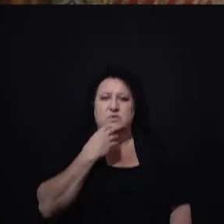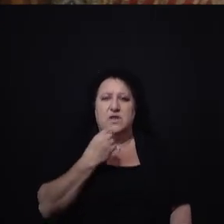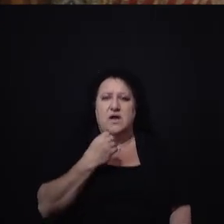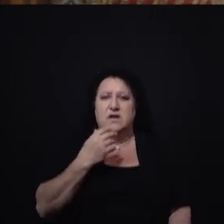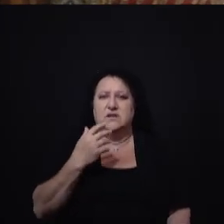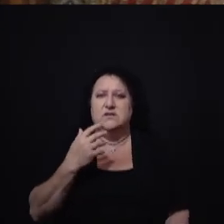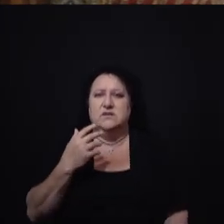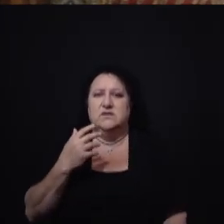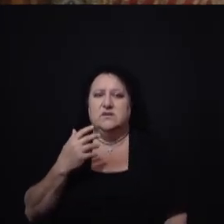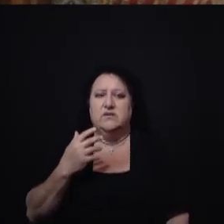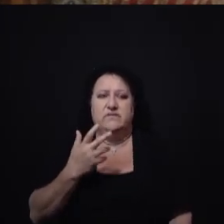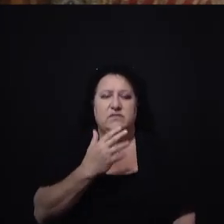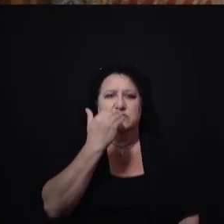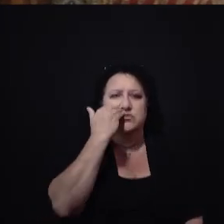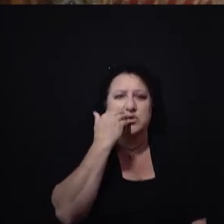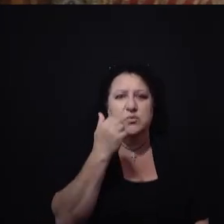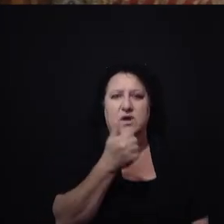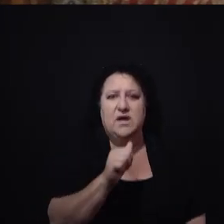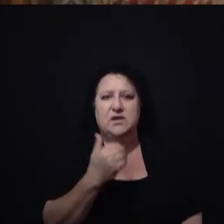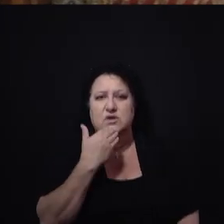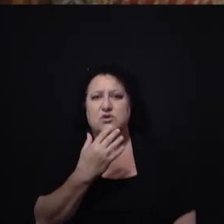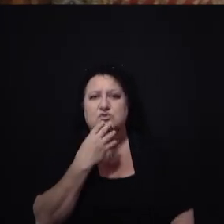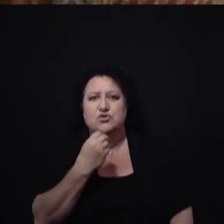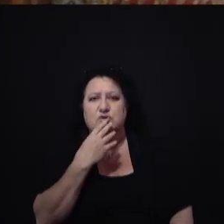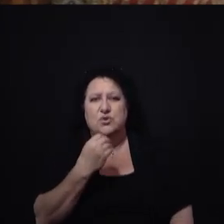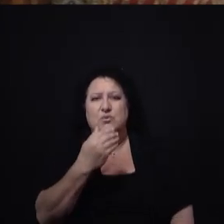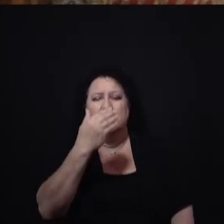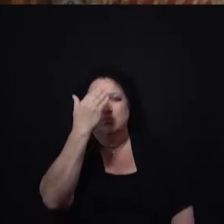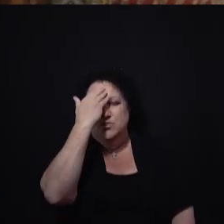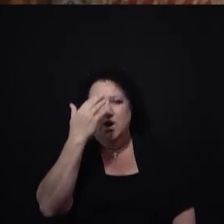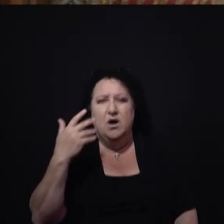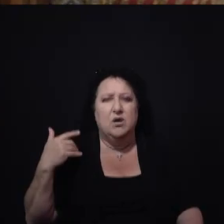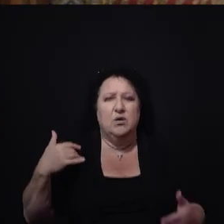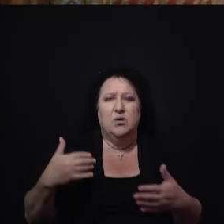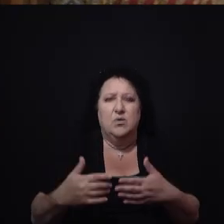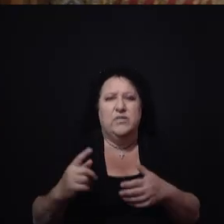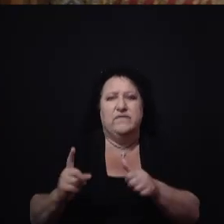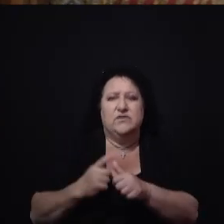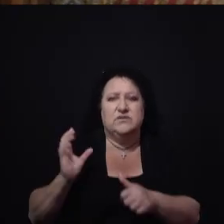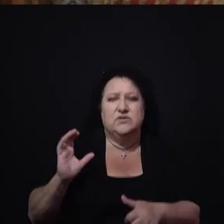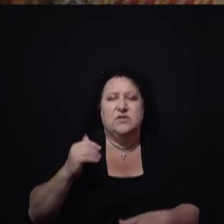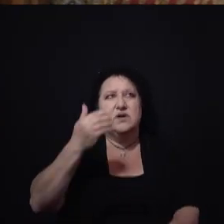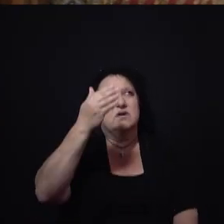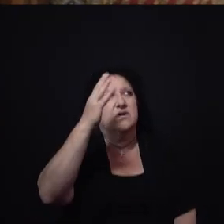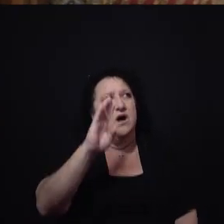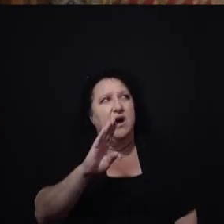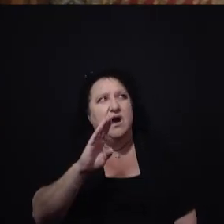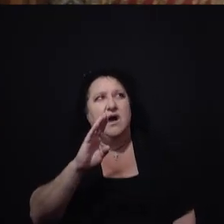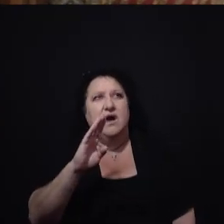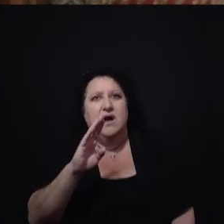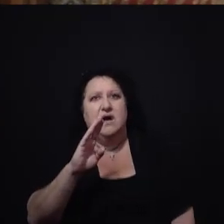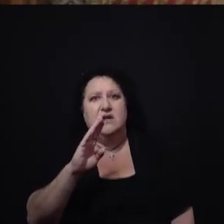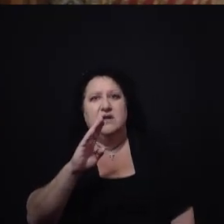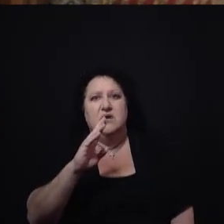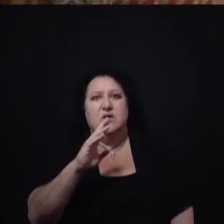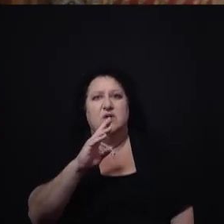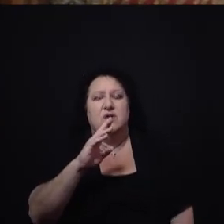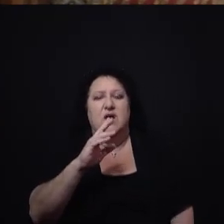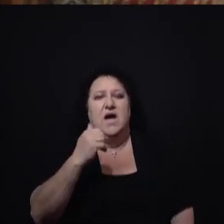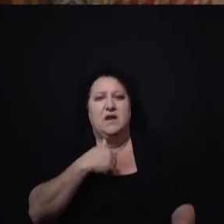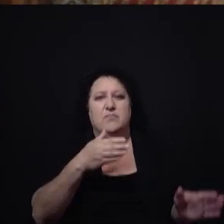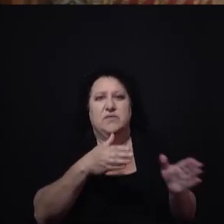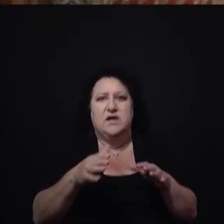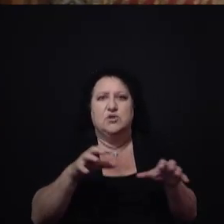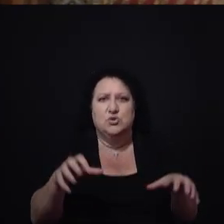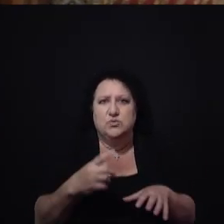first century knew that God had always planned to do something to bring in by his grace the Gentiles. He knew some